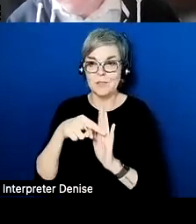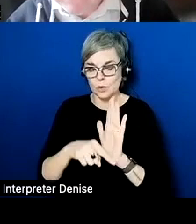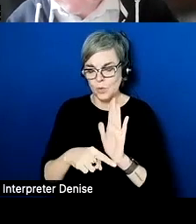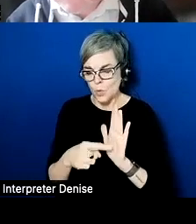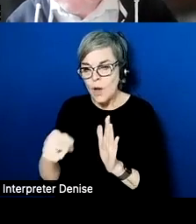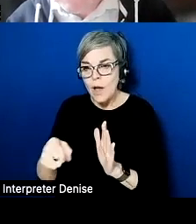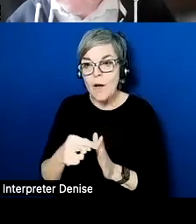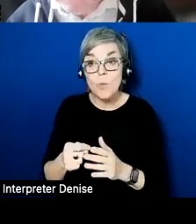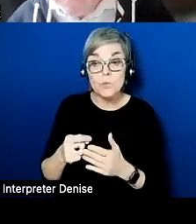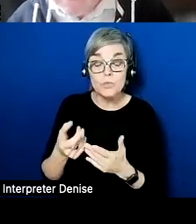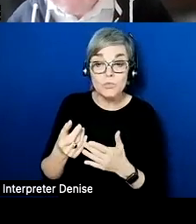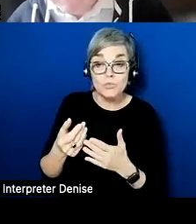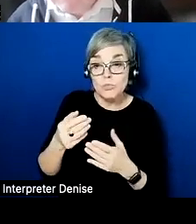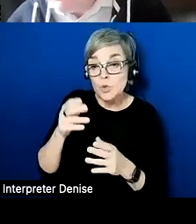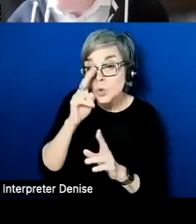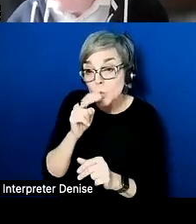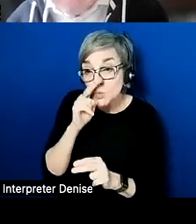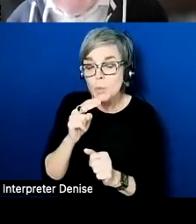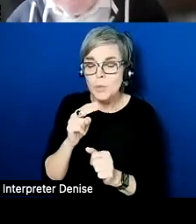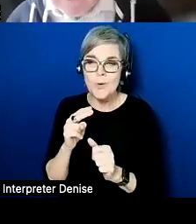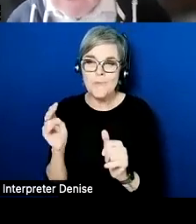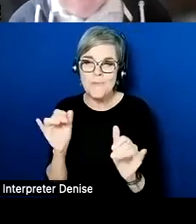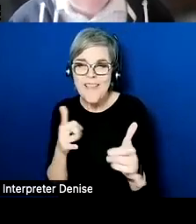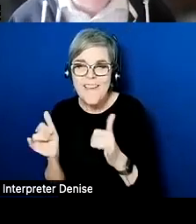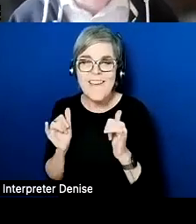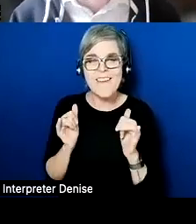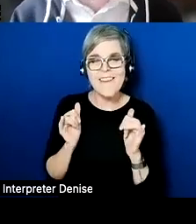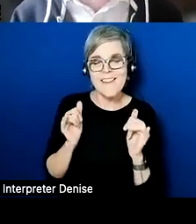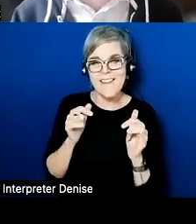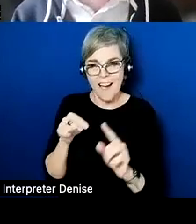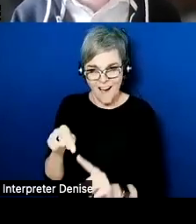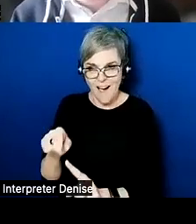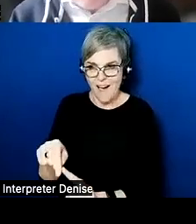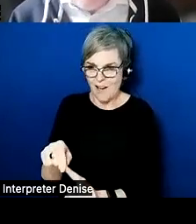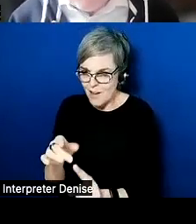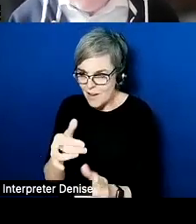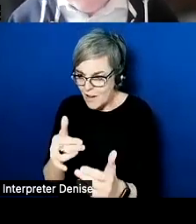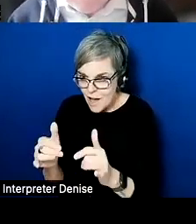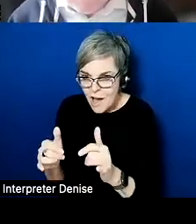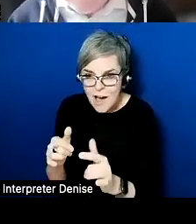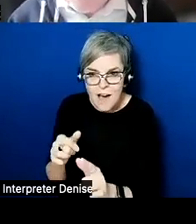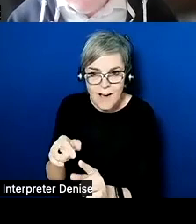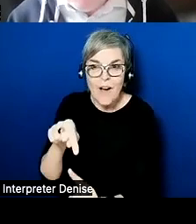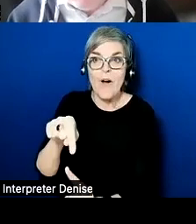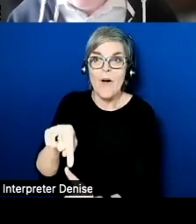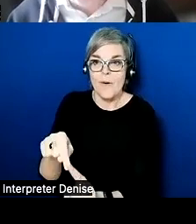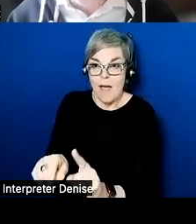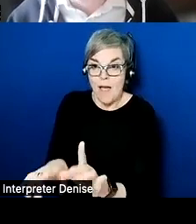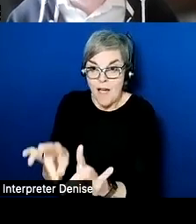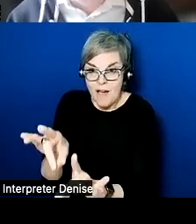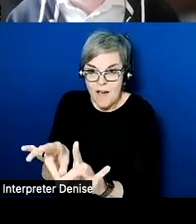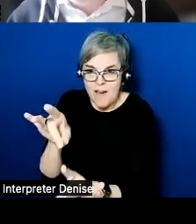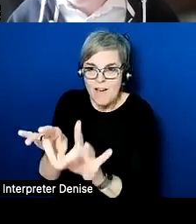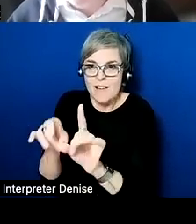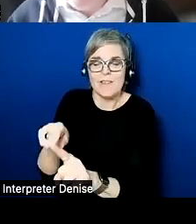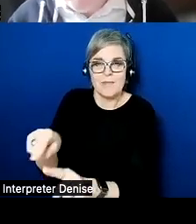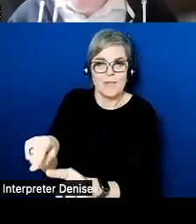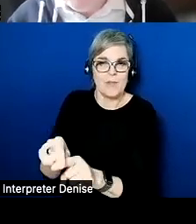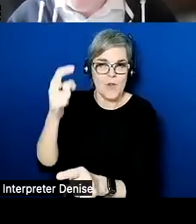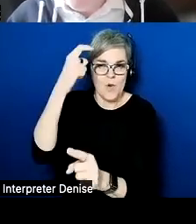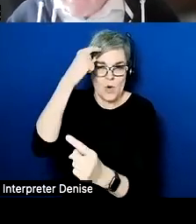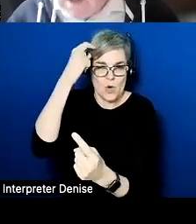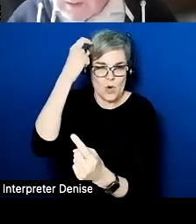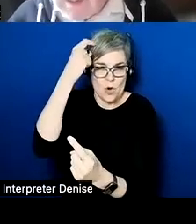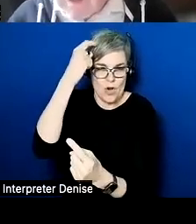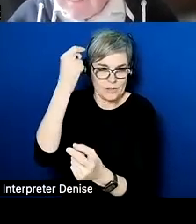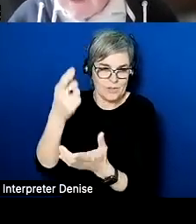communicative potentials of a person who is deafblind. It can give examples of how climbing a wall